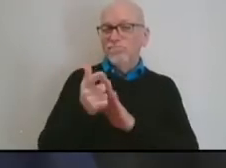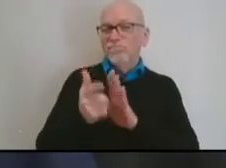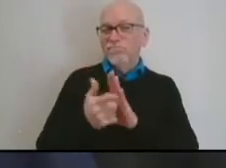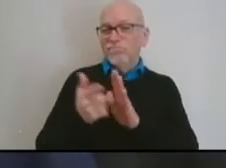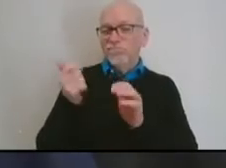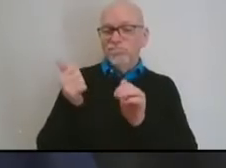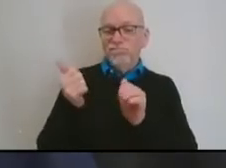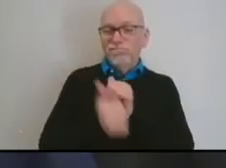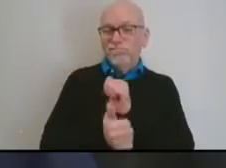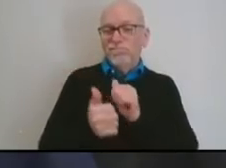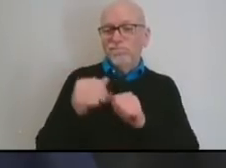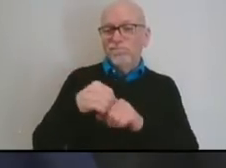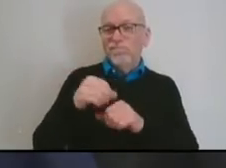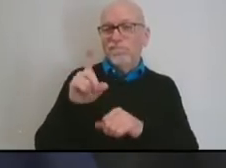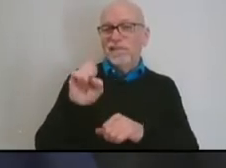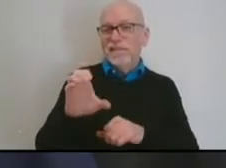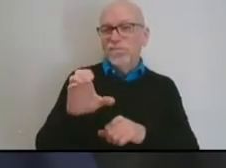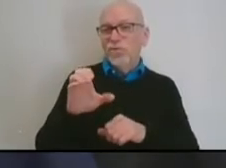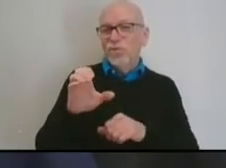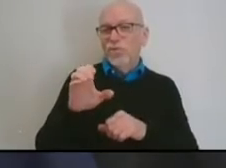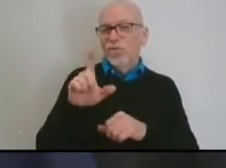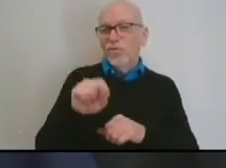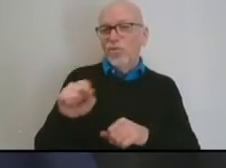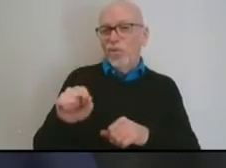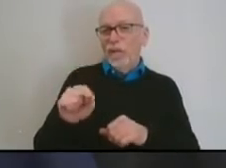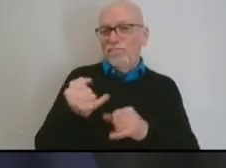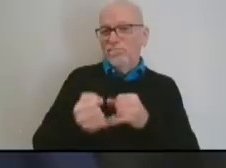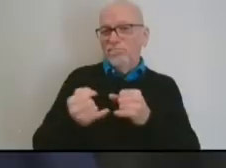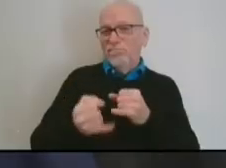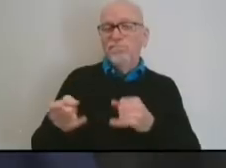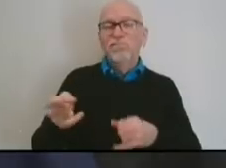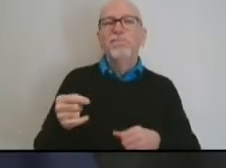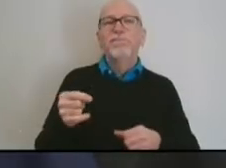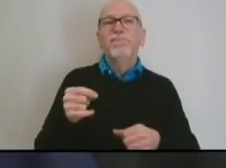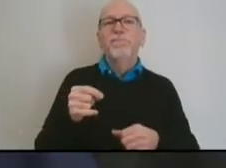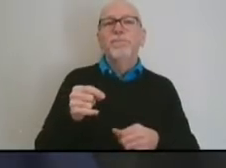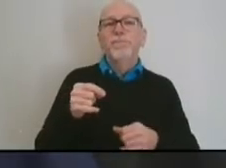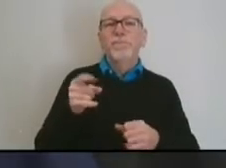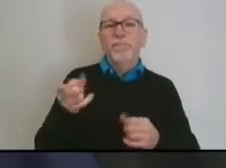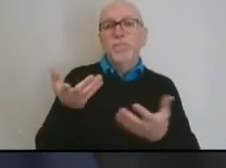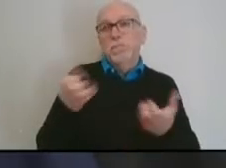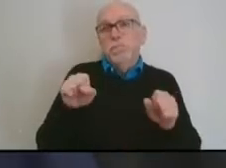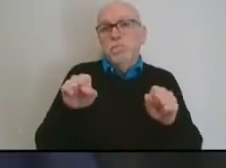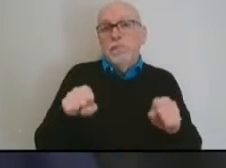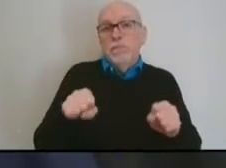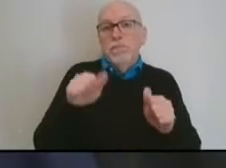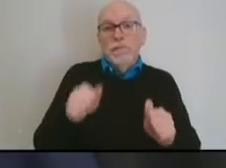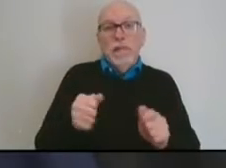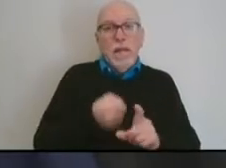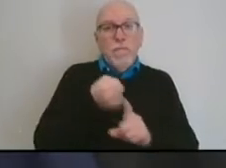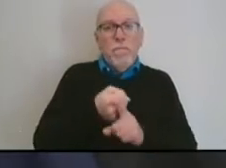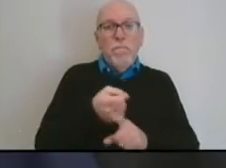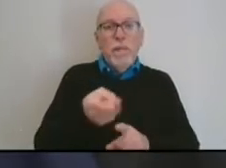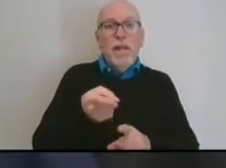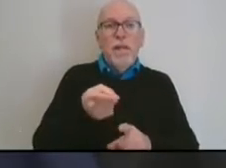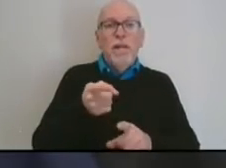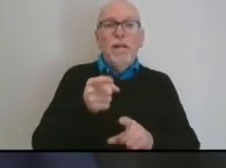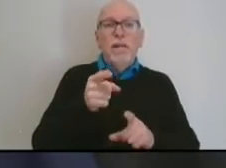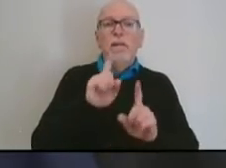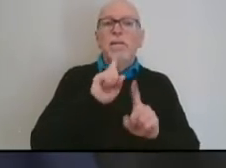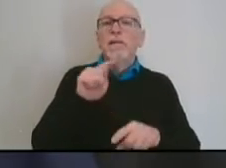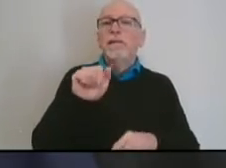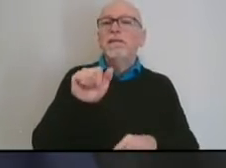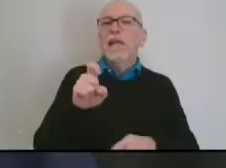enacted late in December of 2020, which would potentially impact the reportable taxable